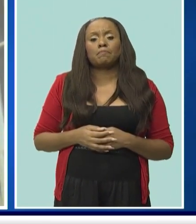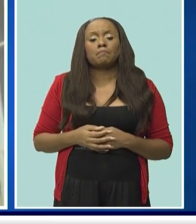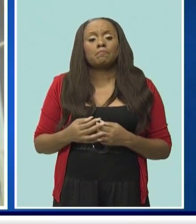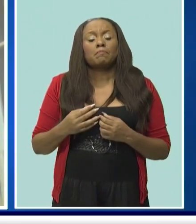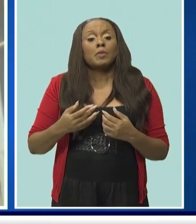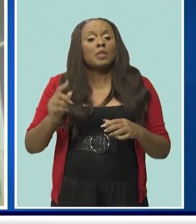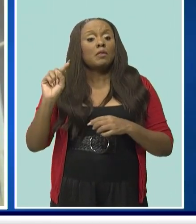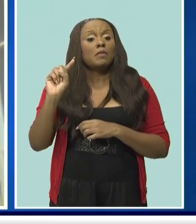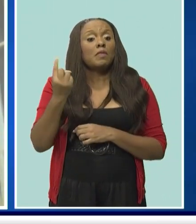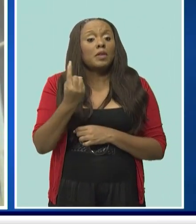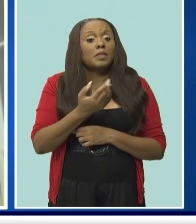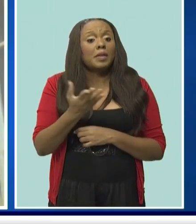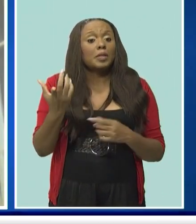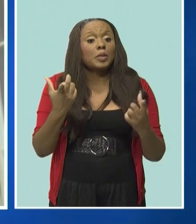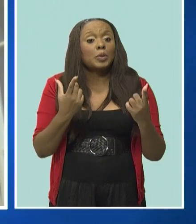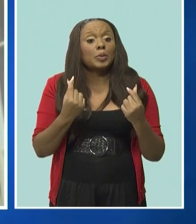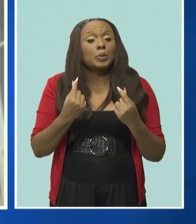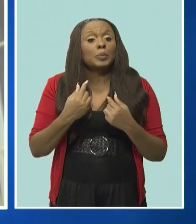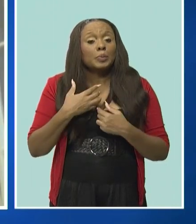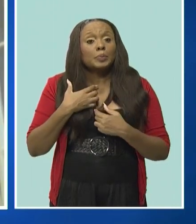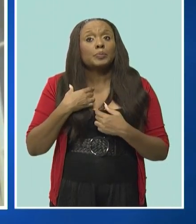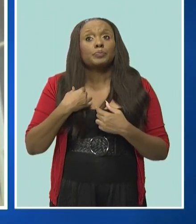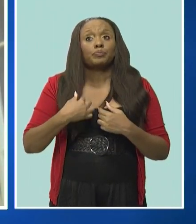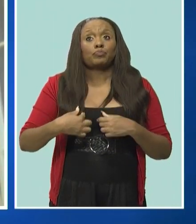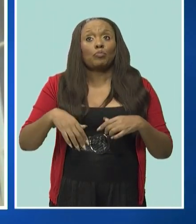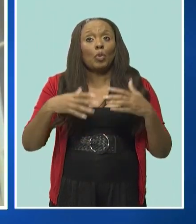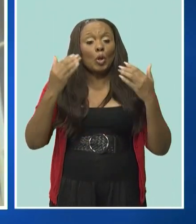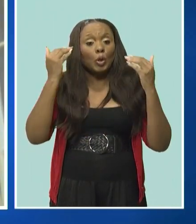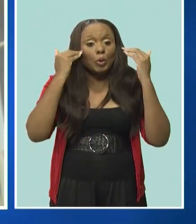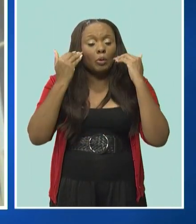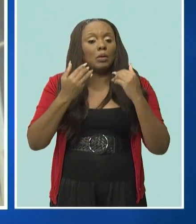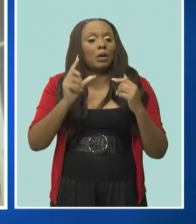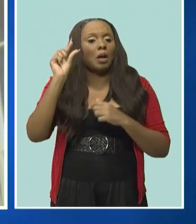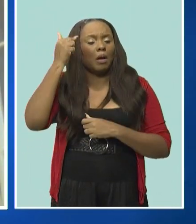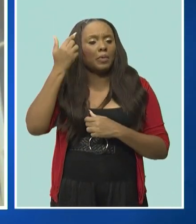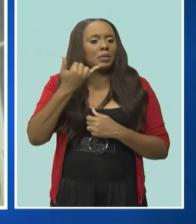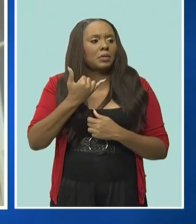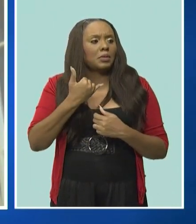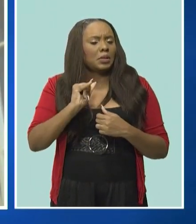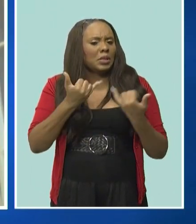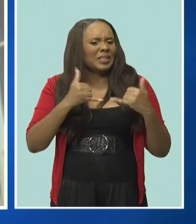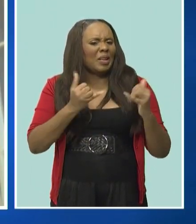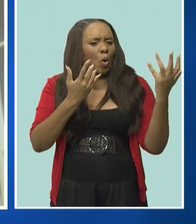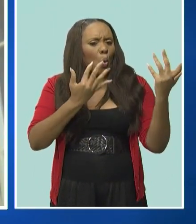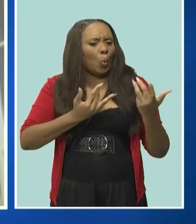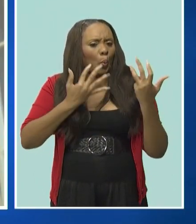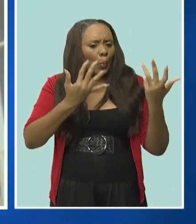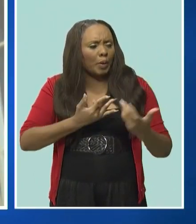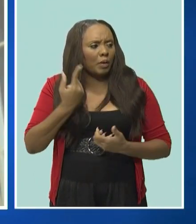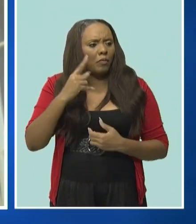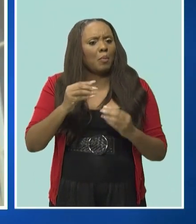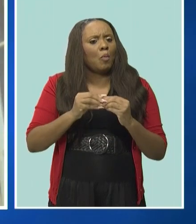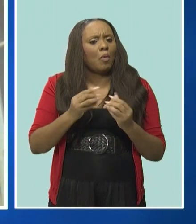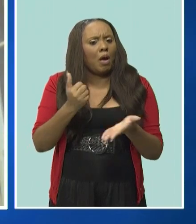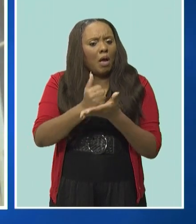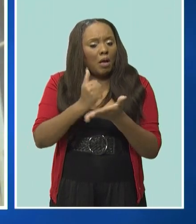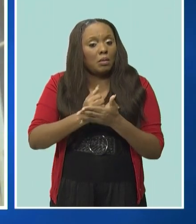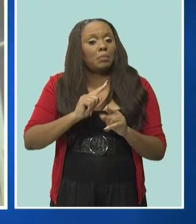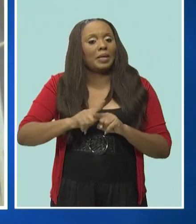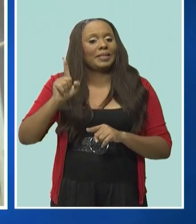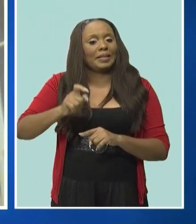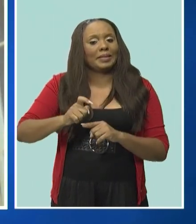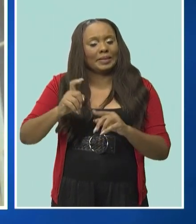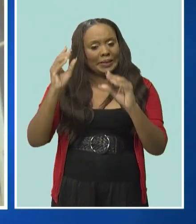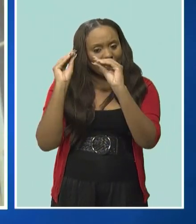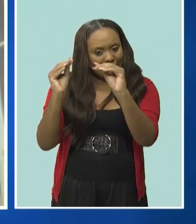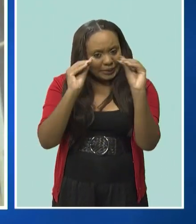do, especially given the fact that the government is waiting on resources, is to educate the people. Because whereas the